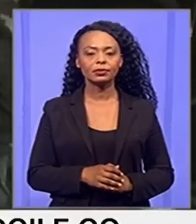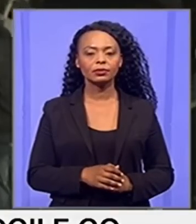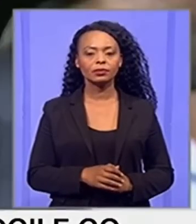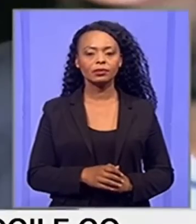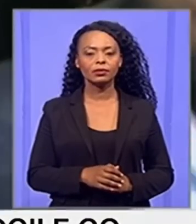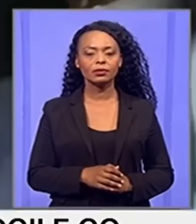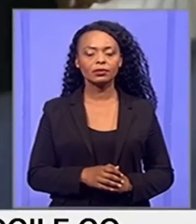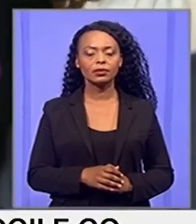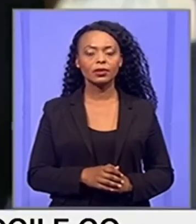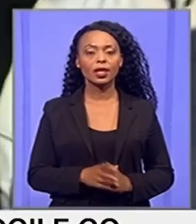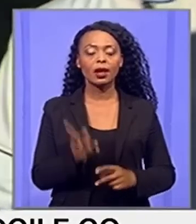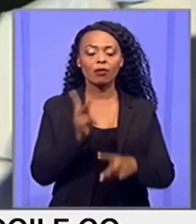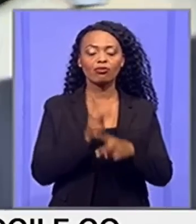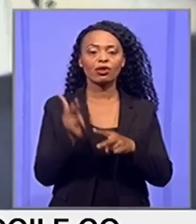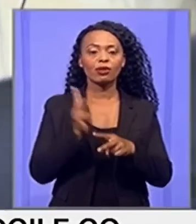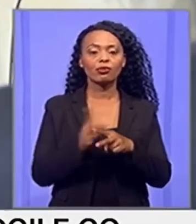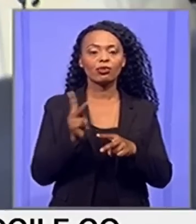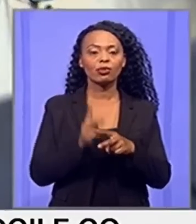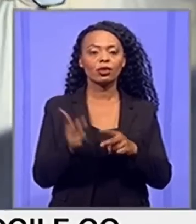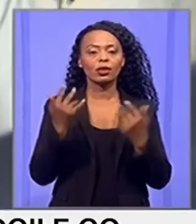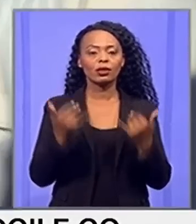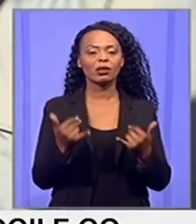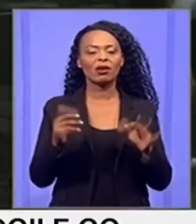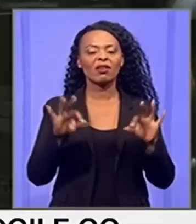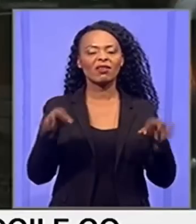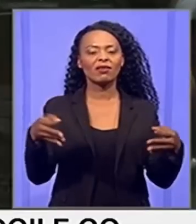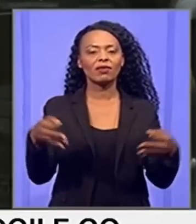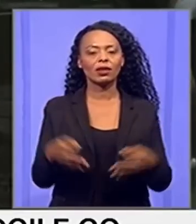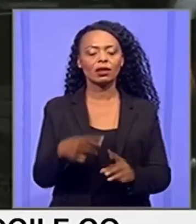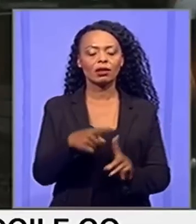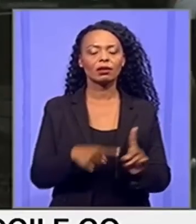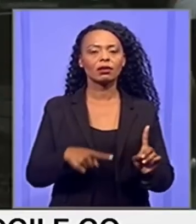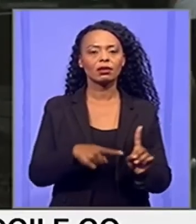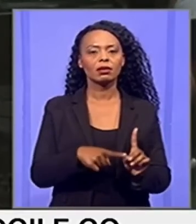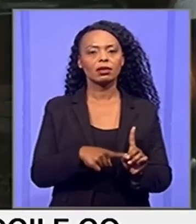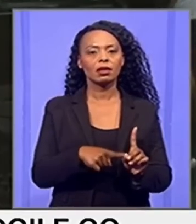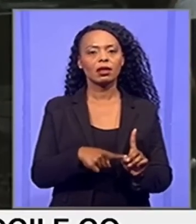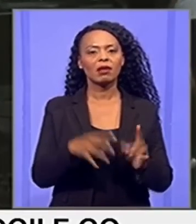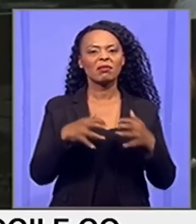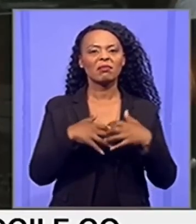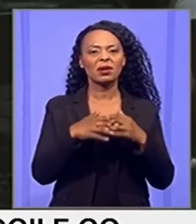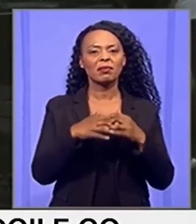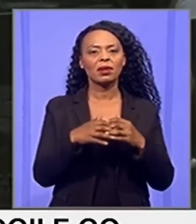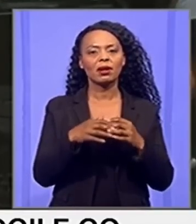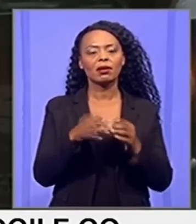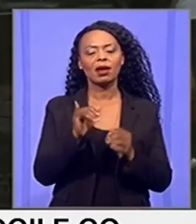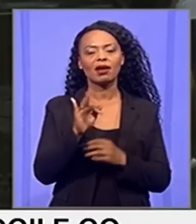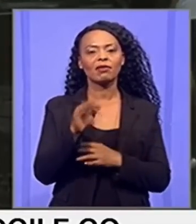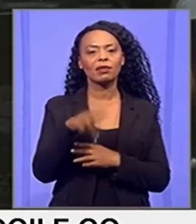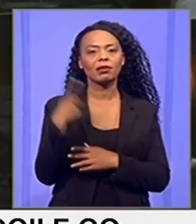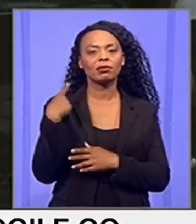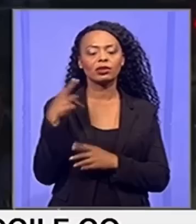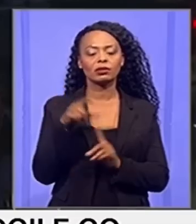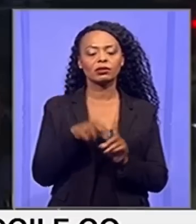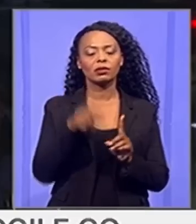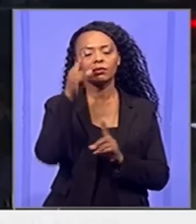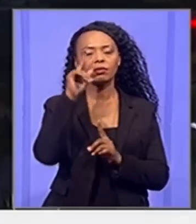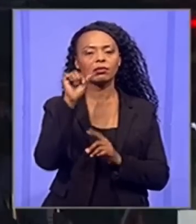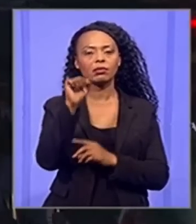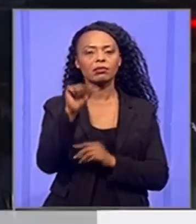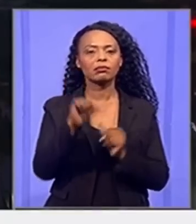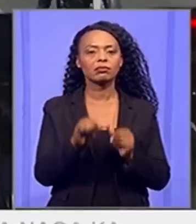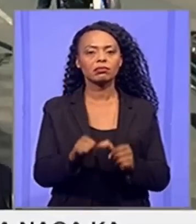Mo thulaganyong eno re utlwa fa dithulaganyo tsa phitlho ya motlhami wa lekoko la IFP di tsweletse.